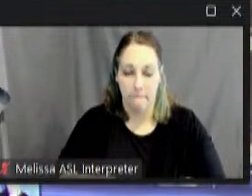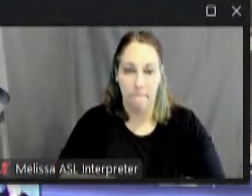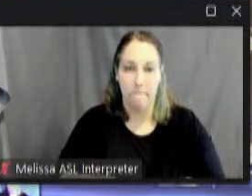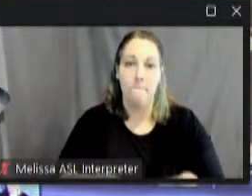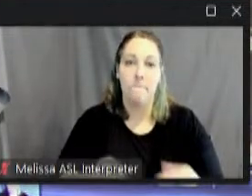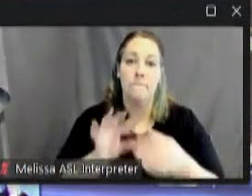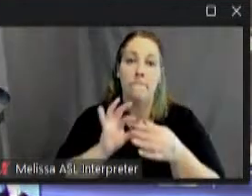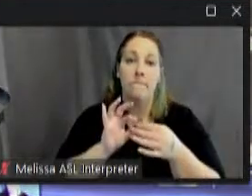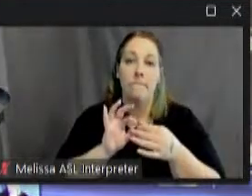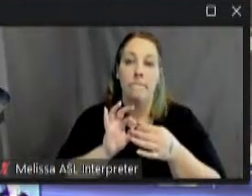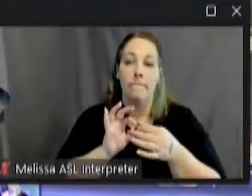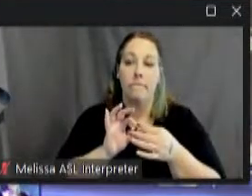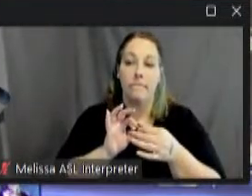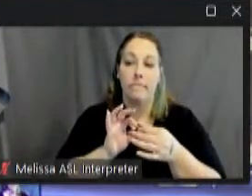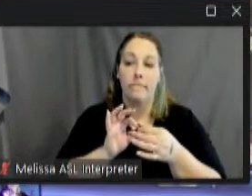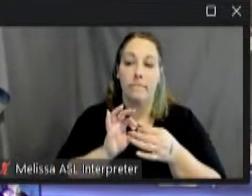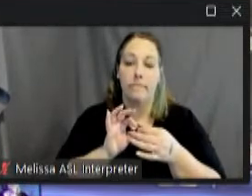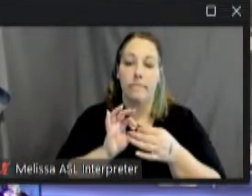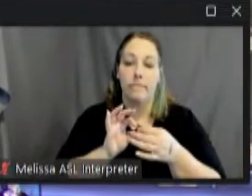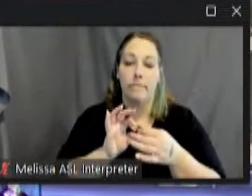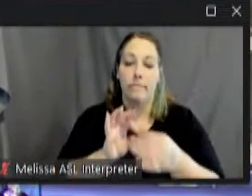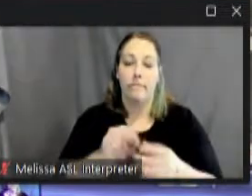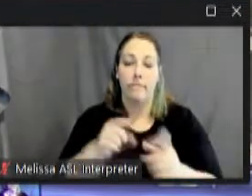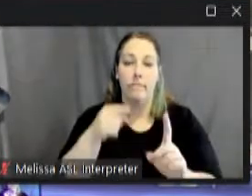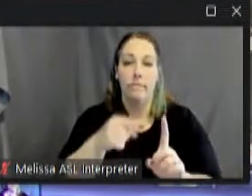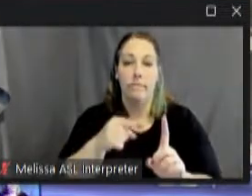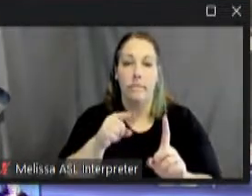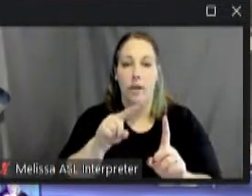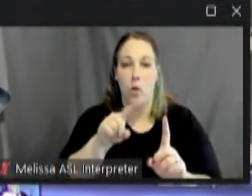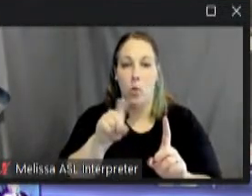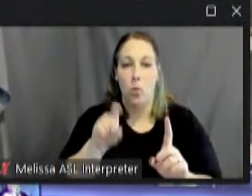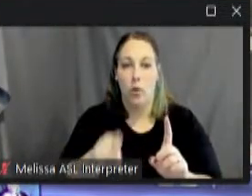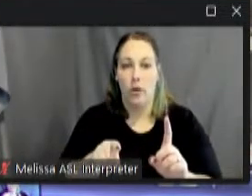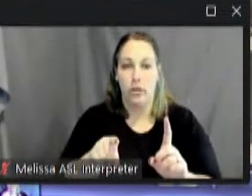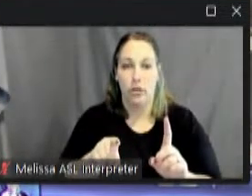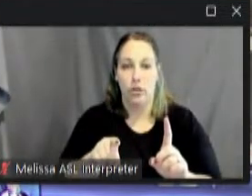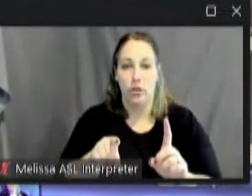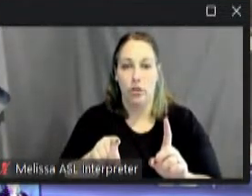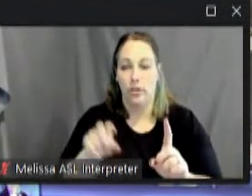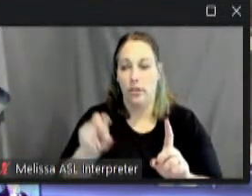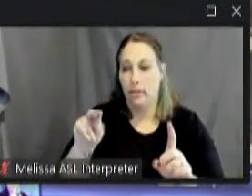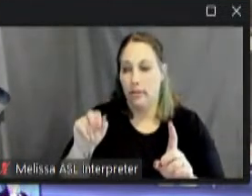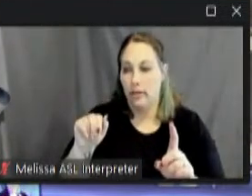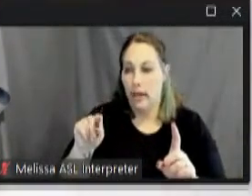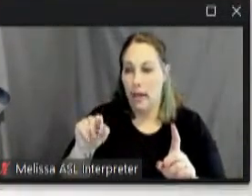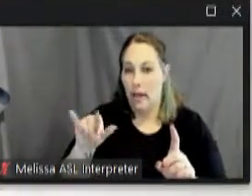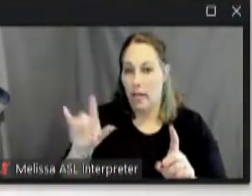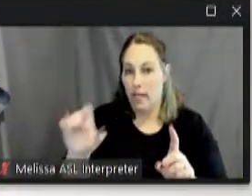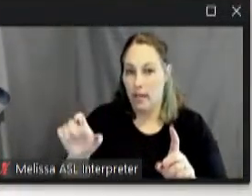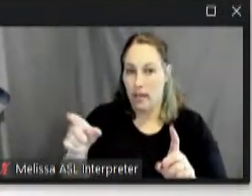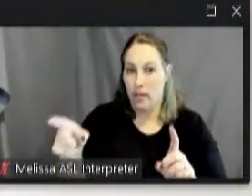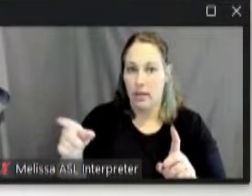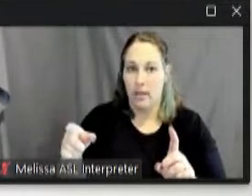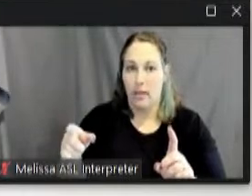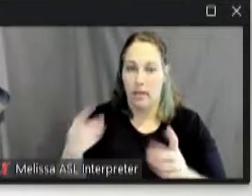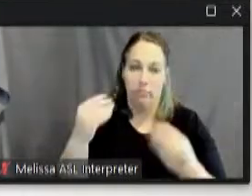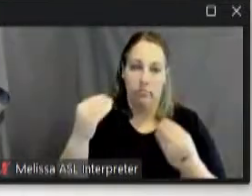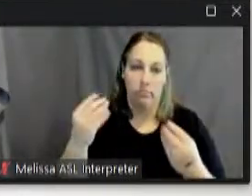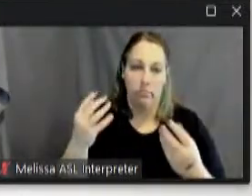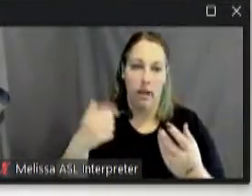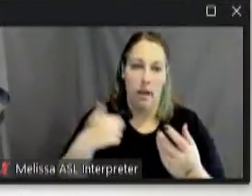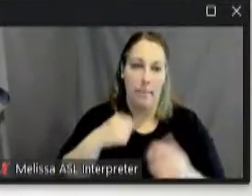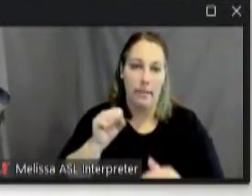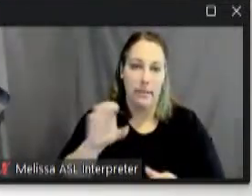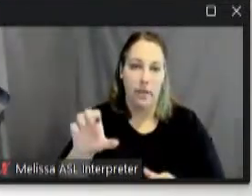Regarding the questions that you have, Natalie Roque Sandoval, I am the Secretary of State for